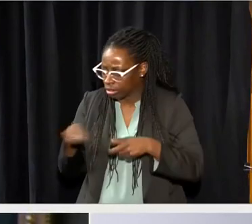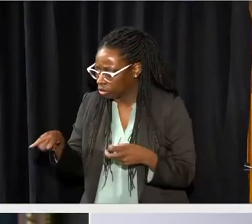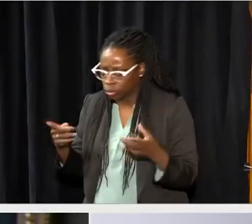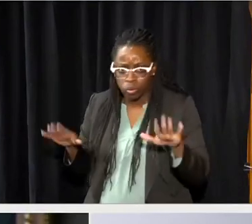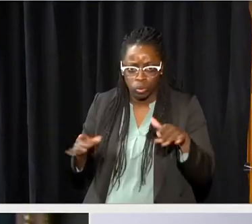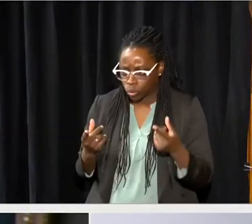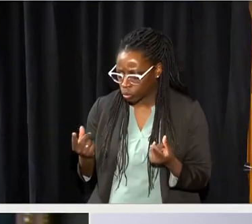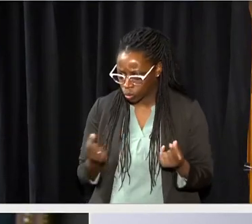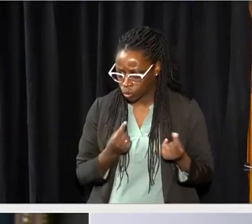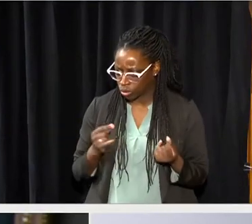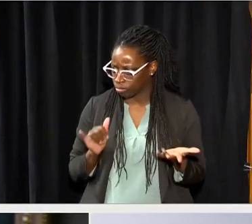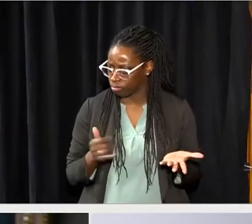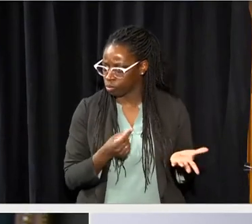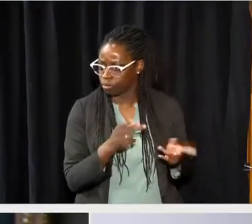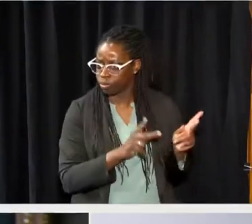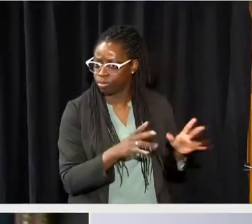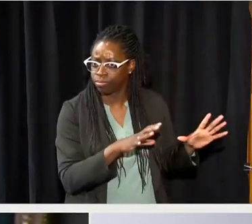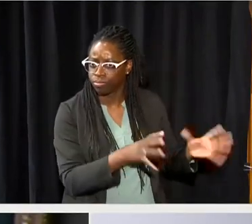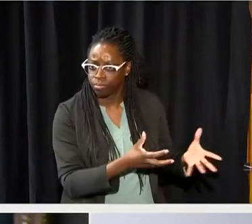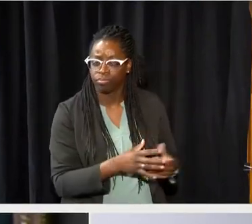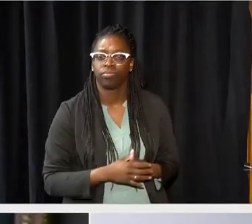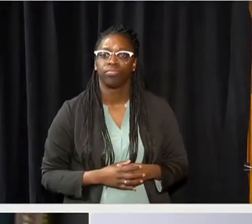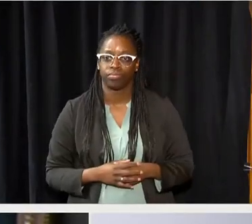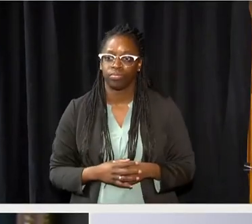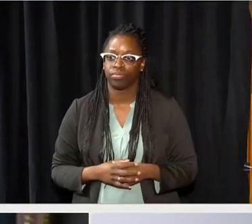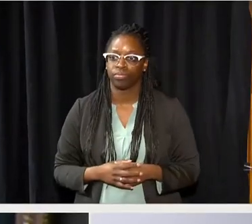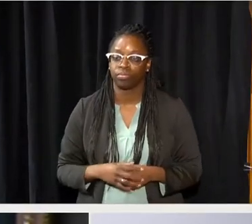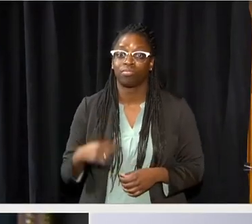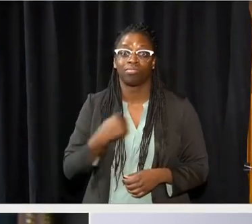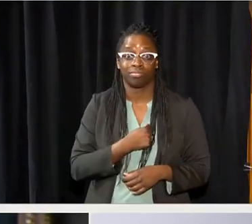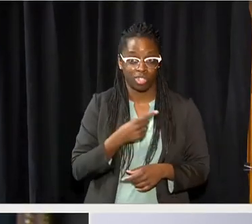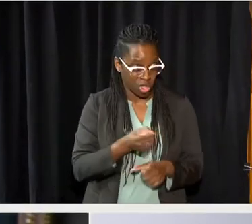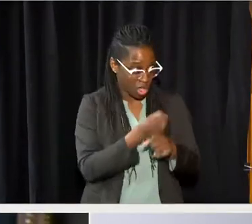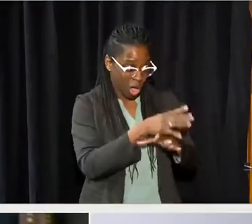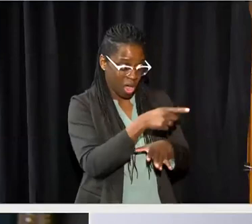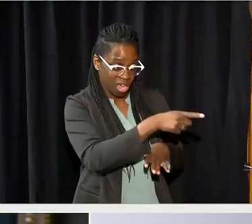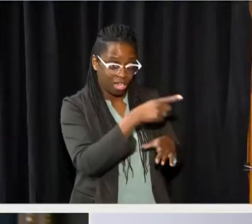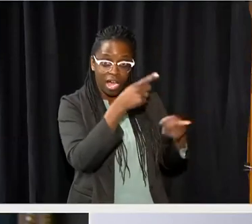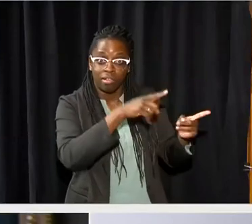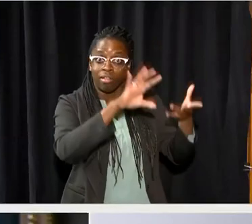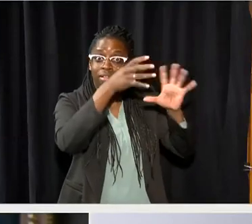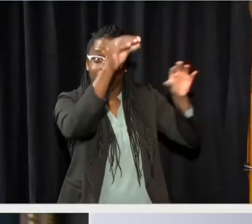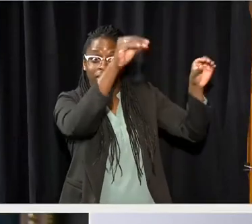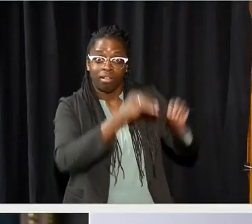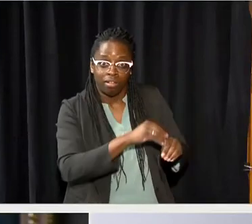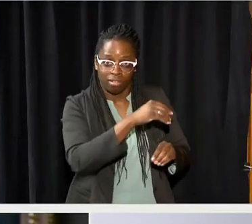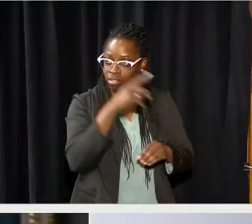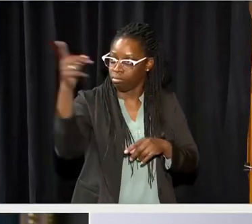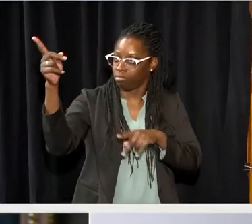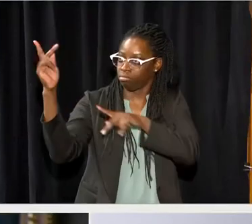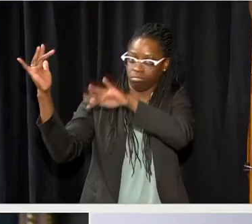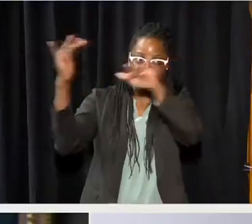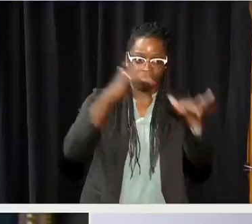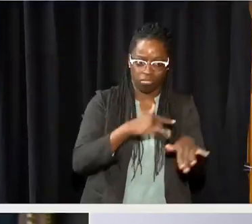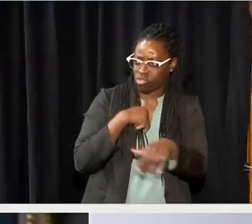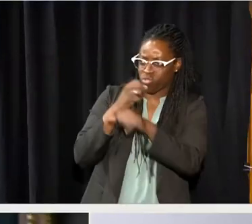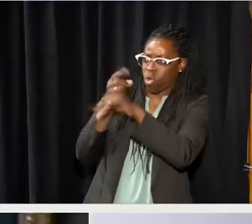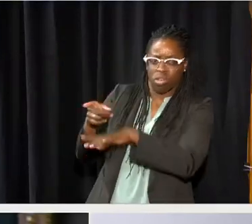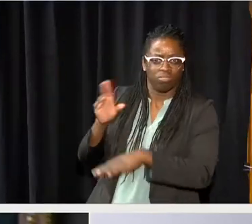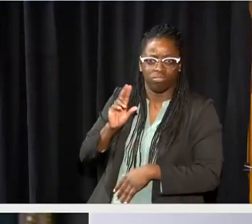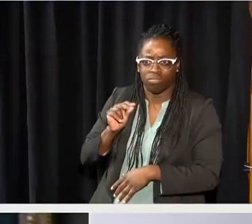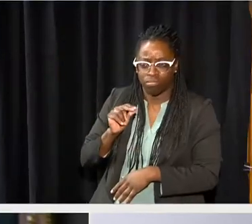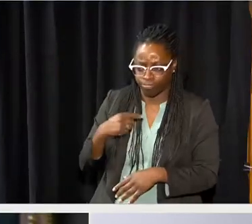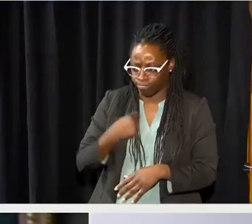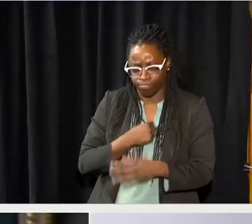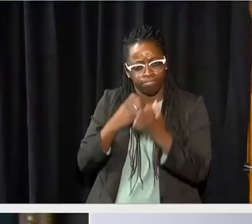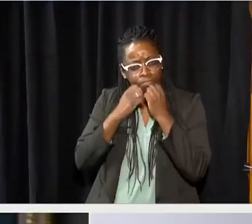also not something that we created. But I want to be clear, while Massachusetts did not create